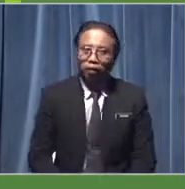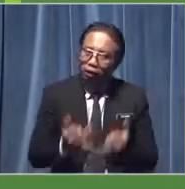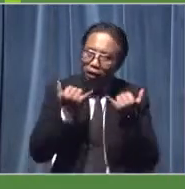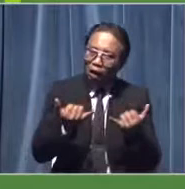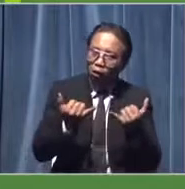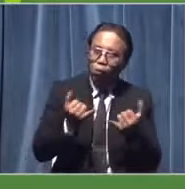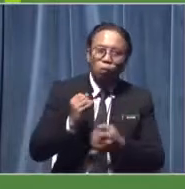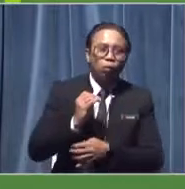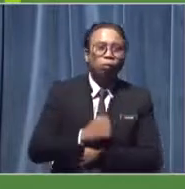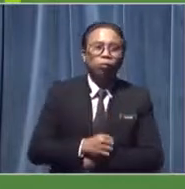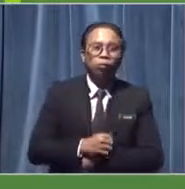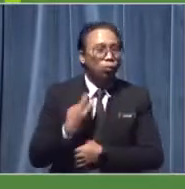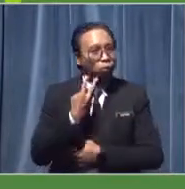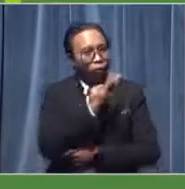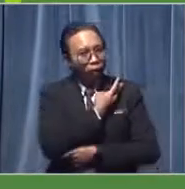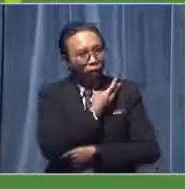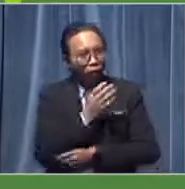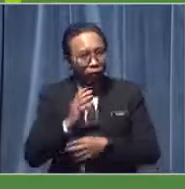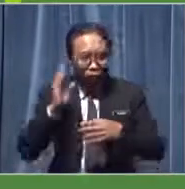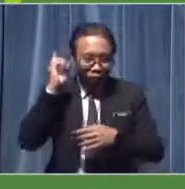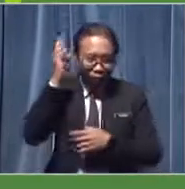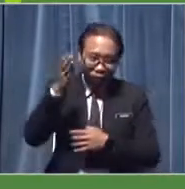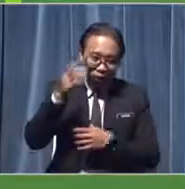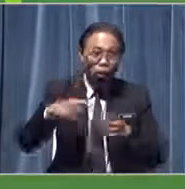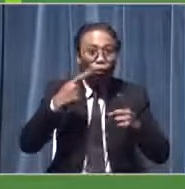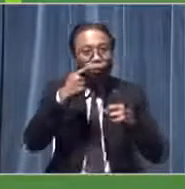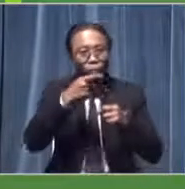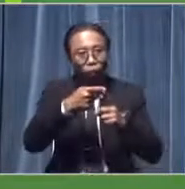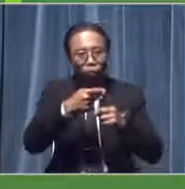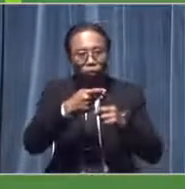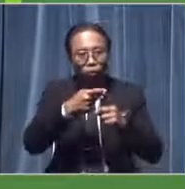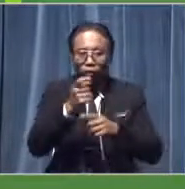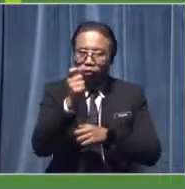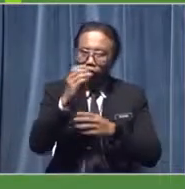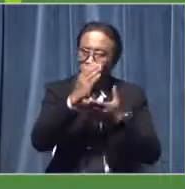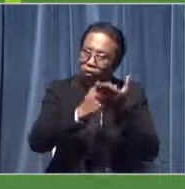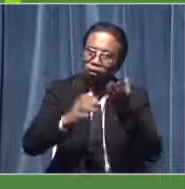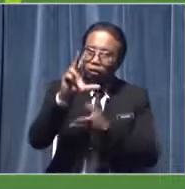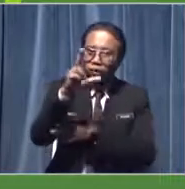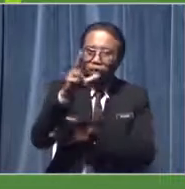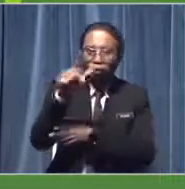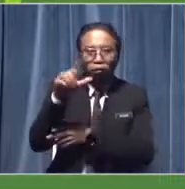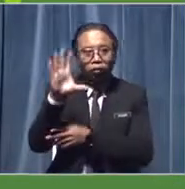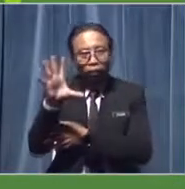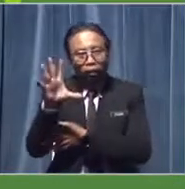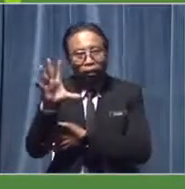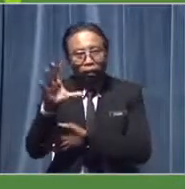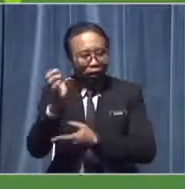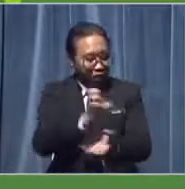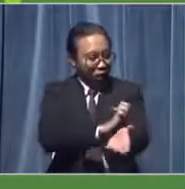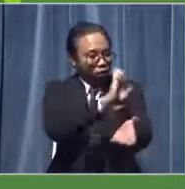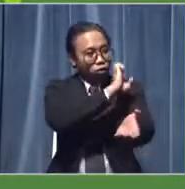Now, we will go to the section 13.5, energy